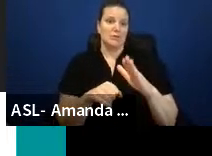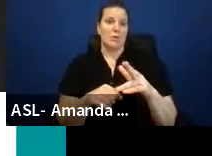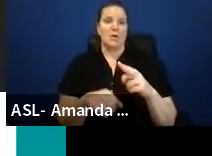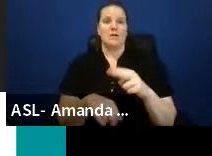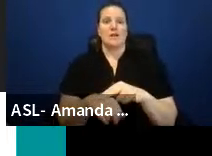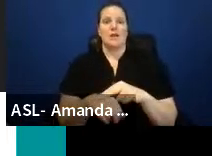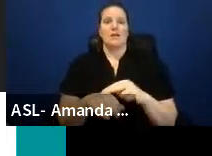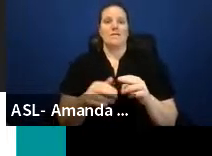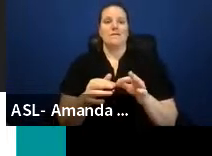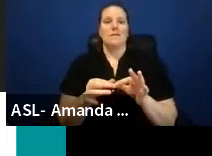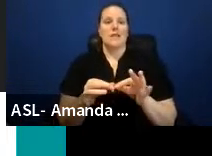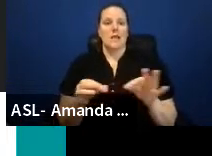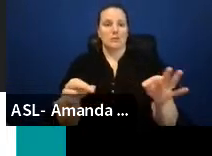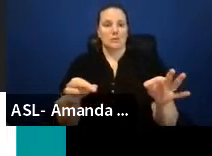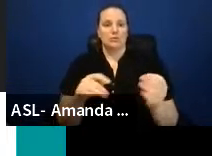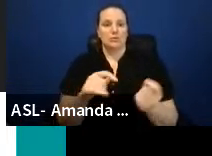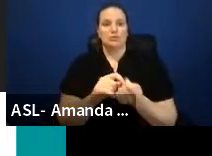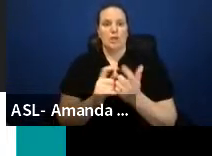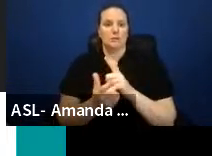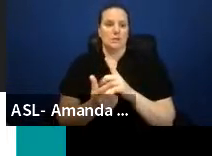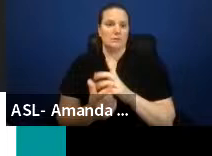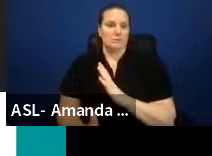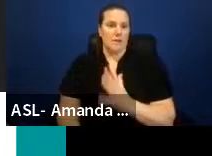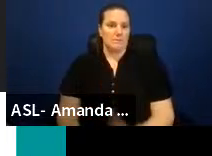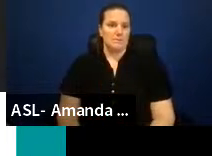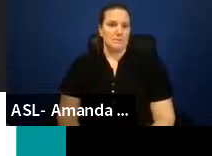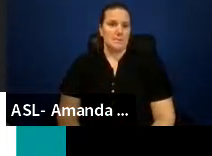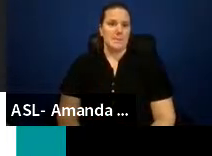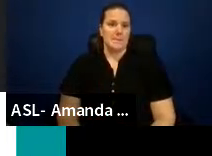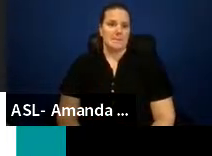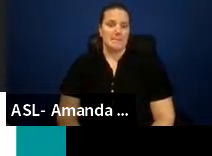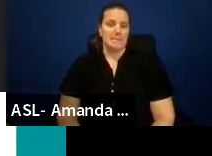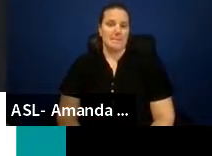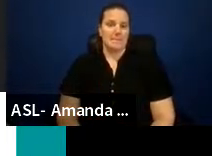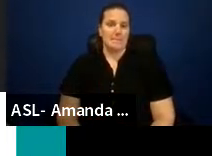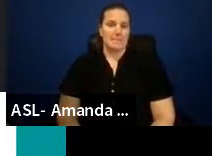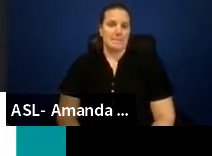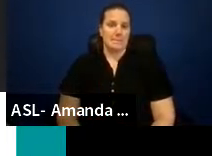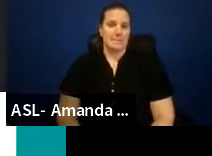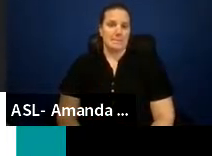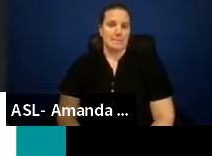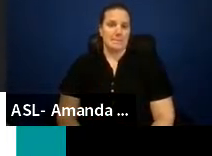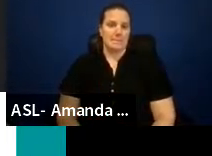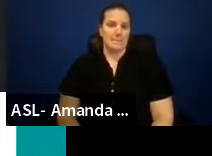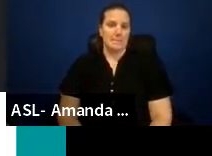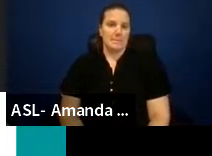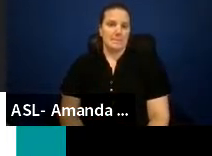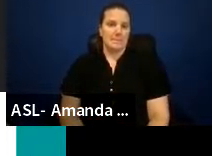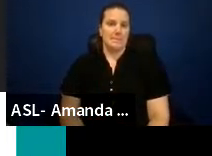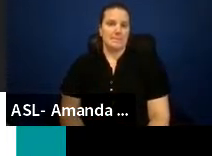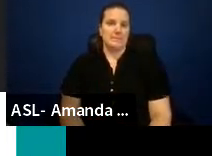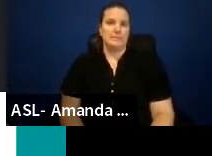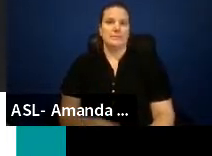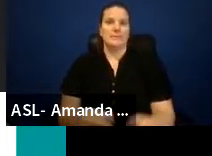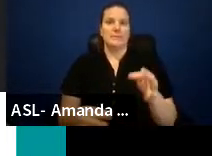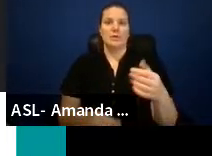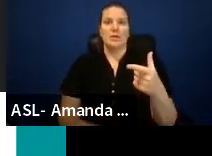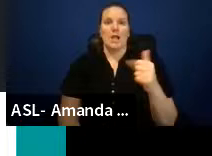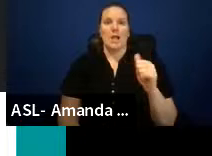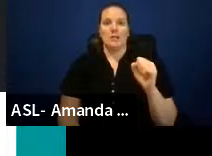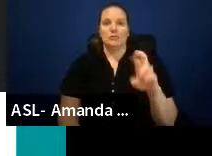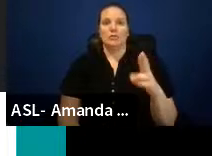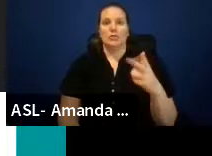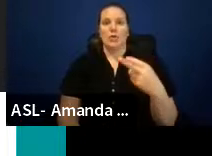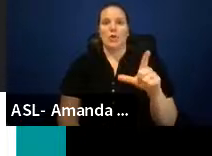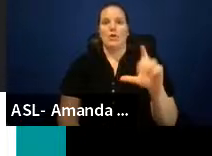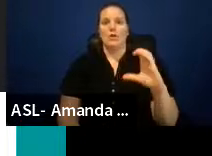and we will get those translated. So once again, the upcoming public hearings at Geyser Hall, at Clark College